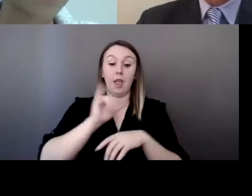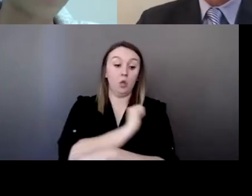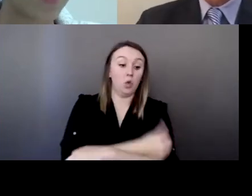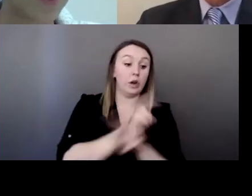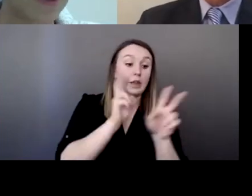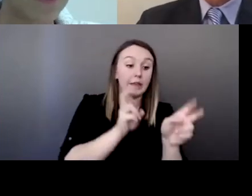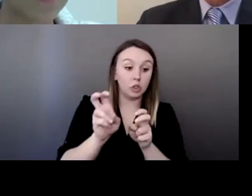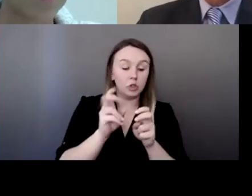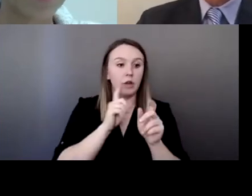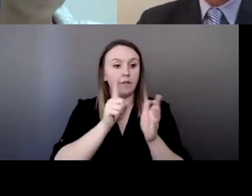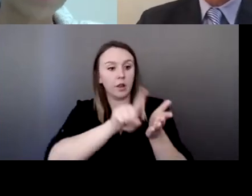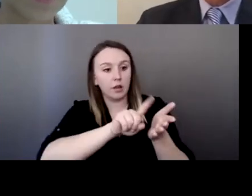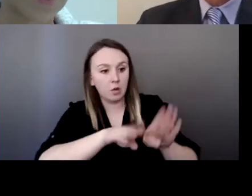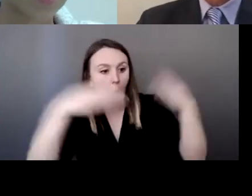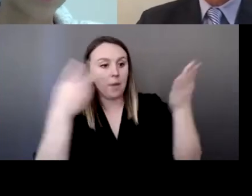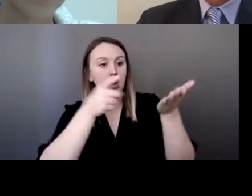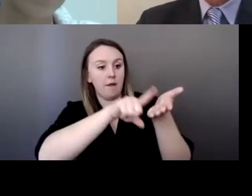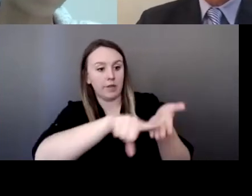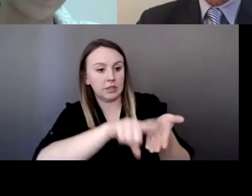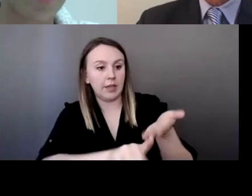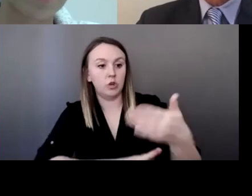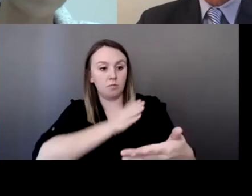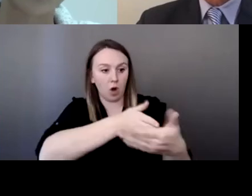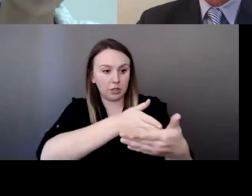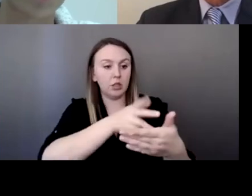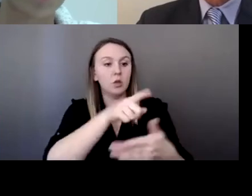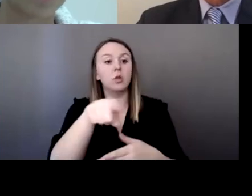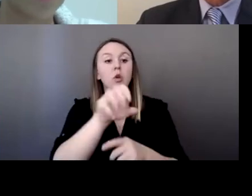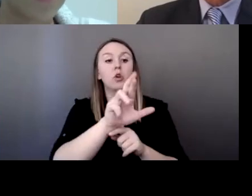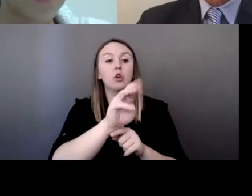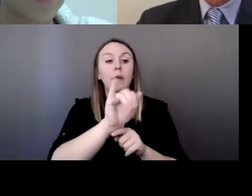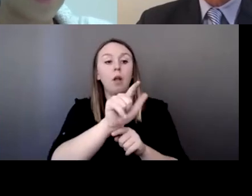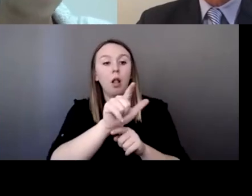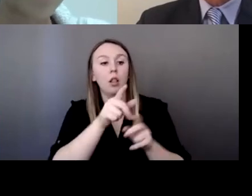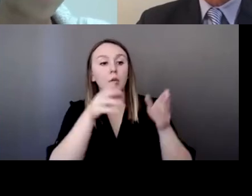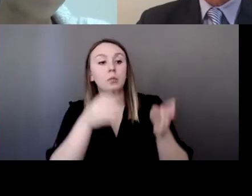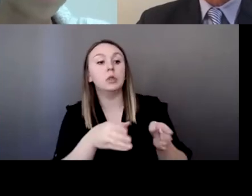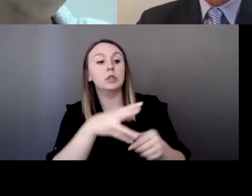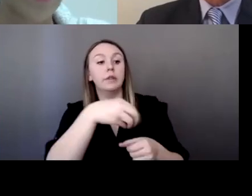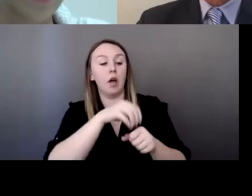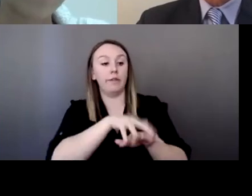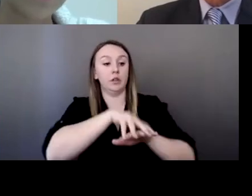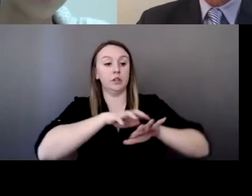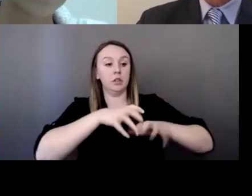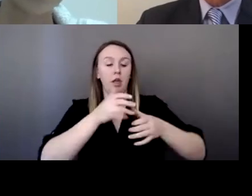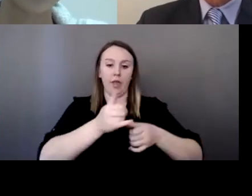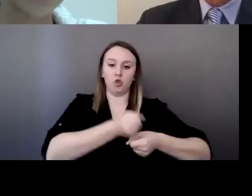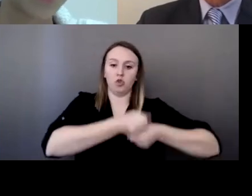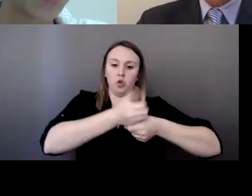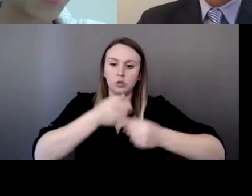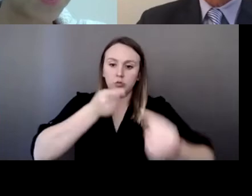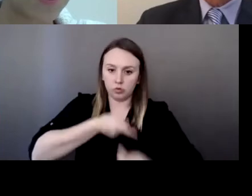prosecuting criminals in Indian country has been a cause of this struggle. Criminals aware of these